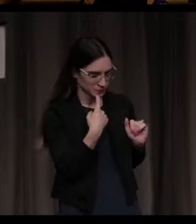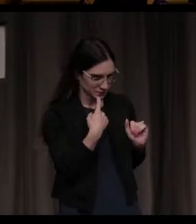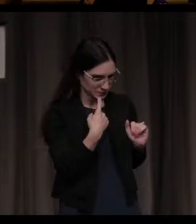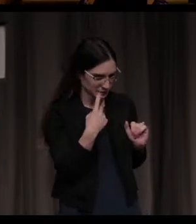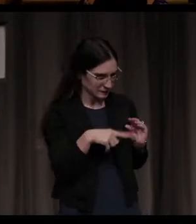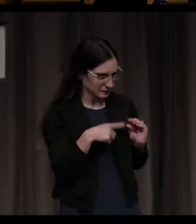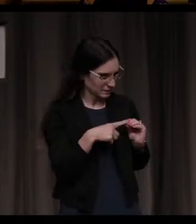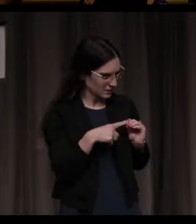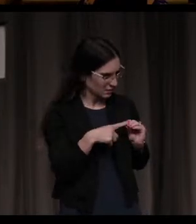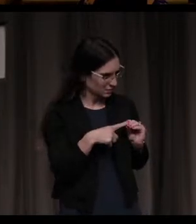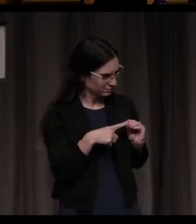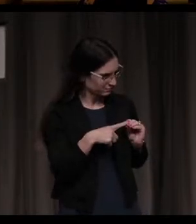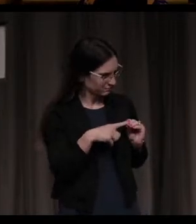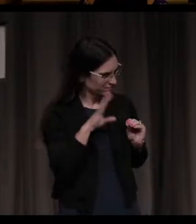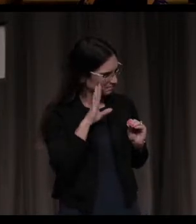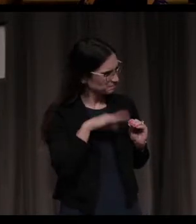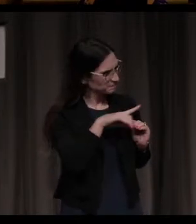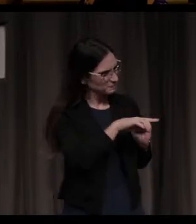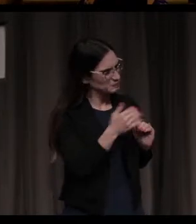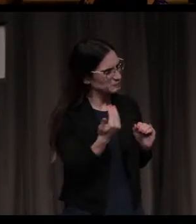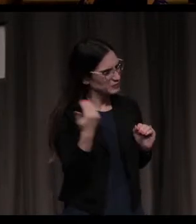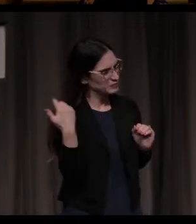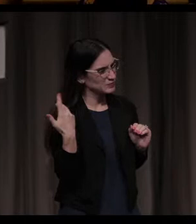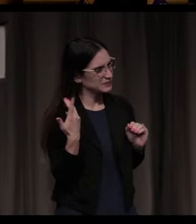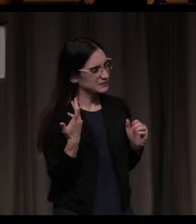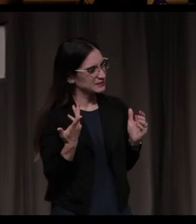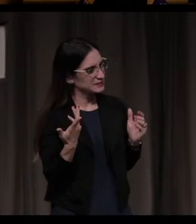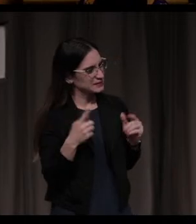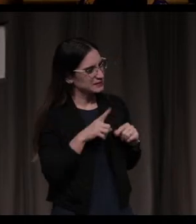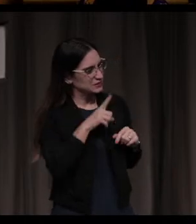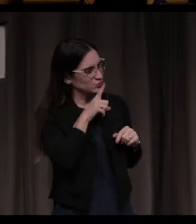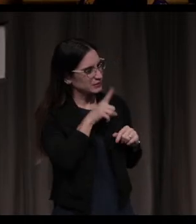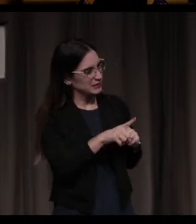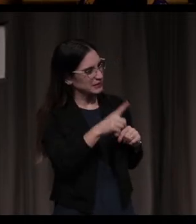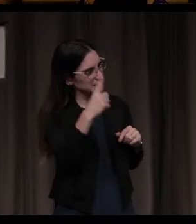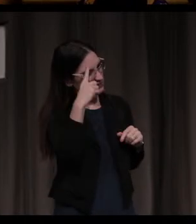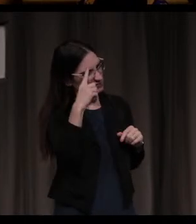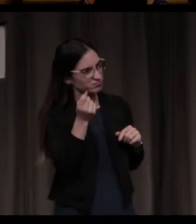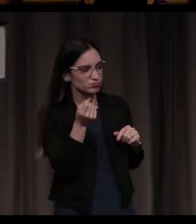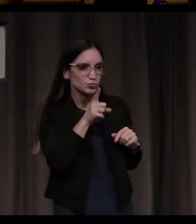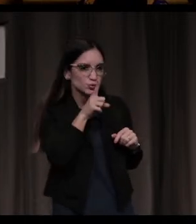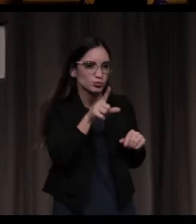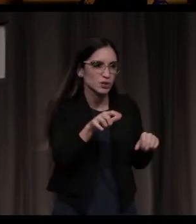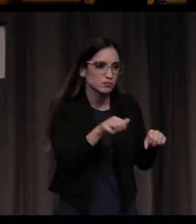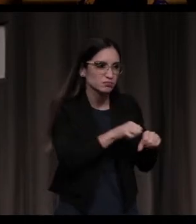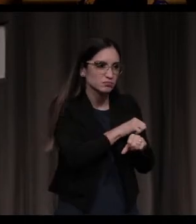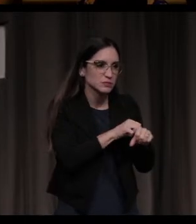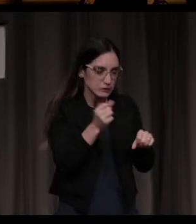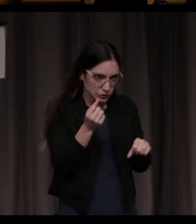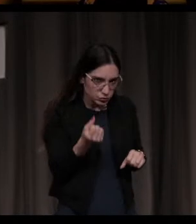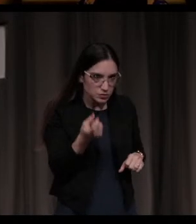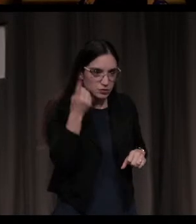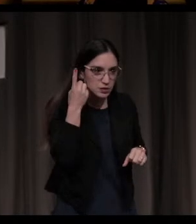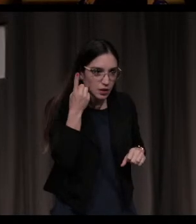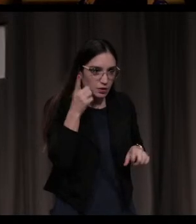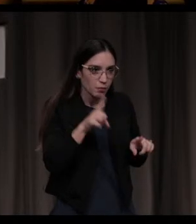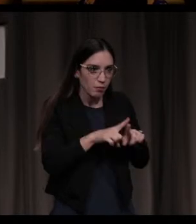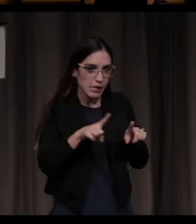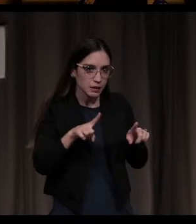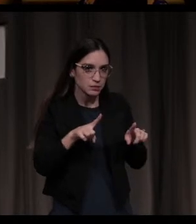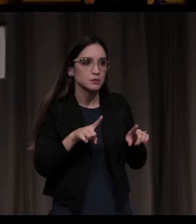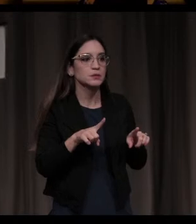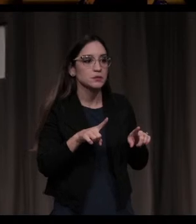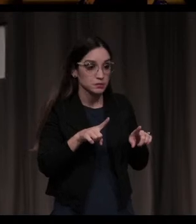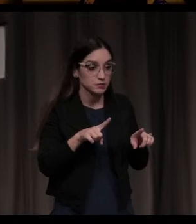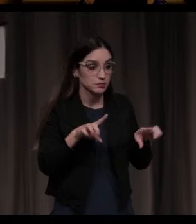I probably didn't have planned it, or I realized it while we were making the project.